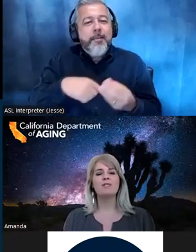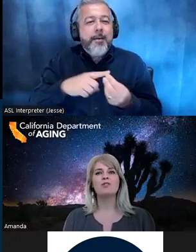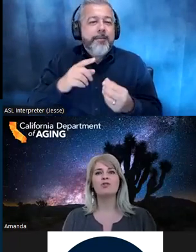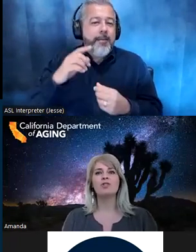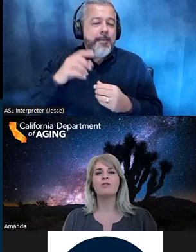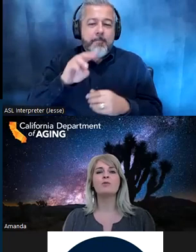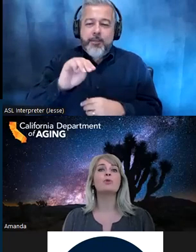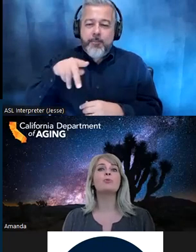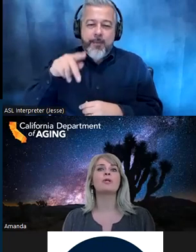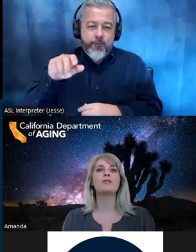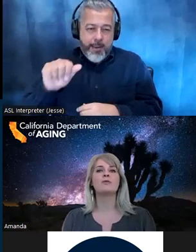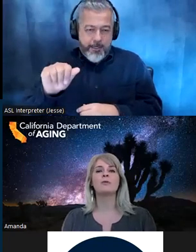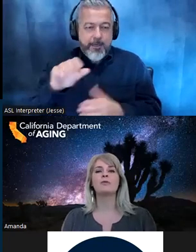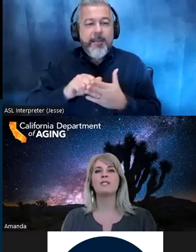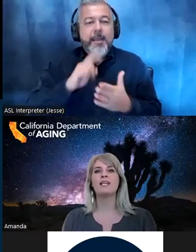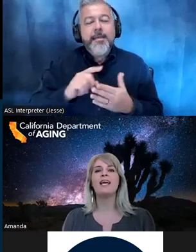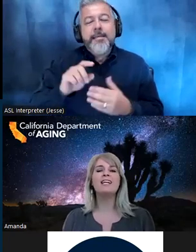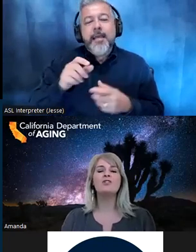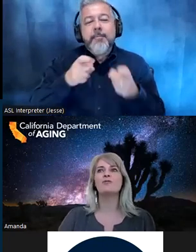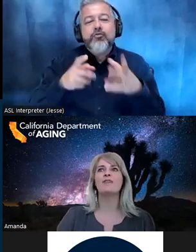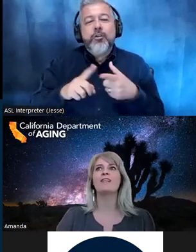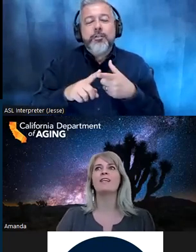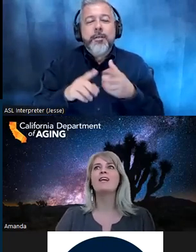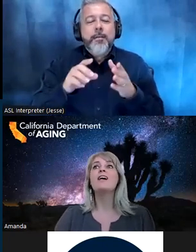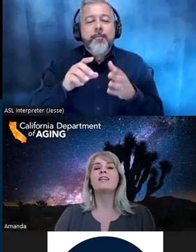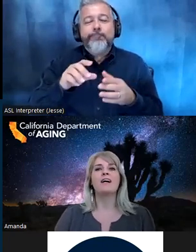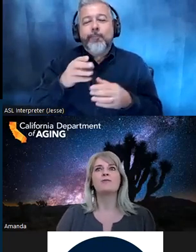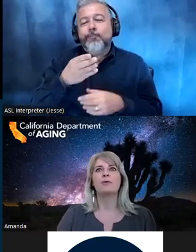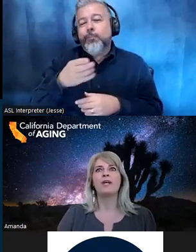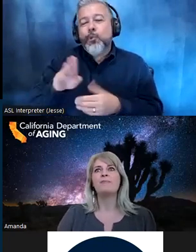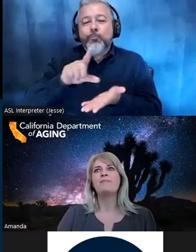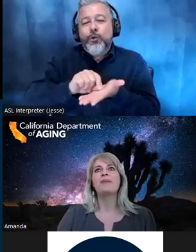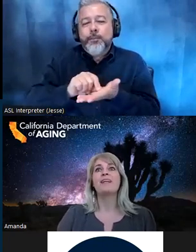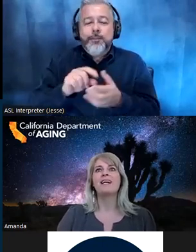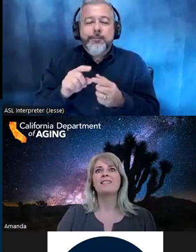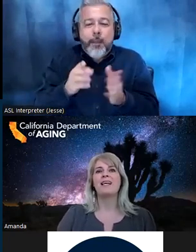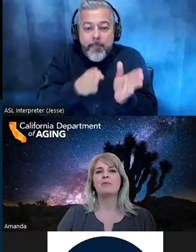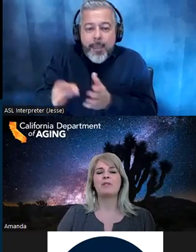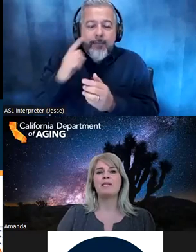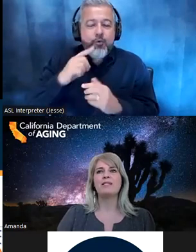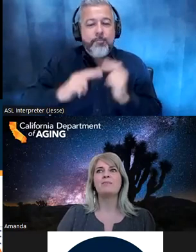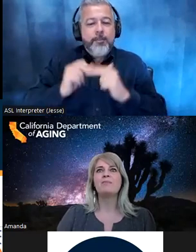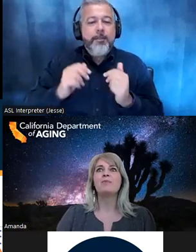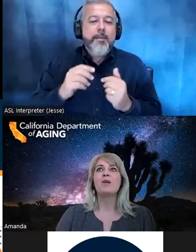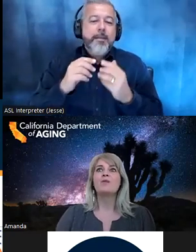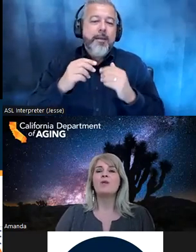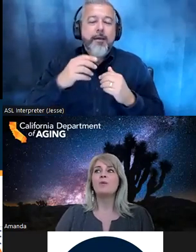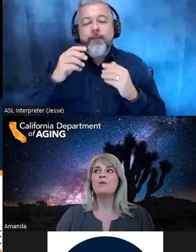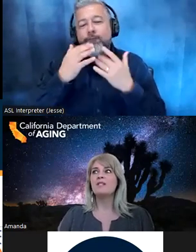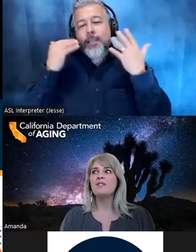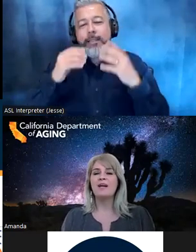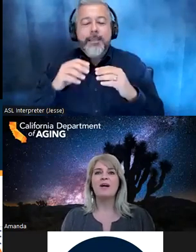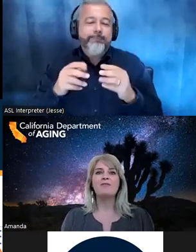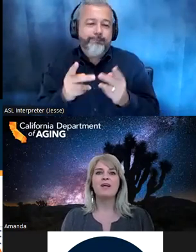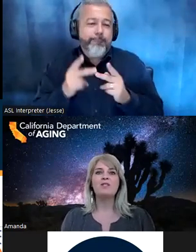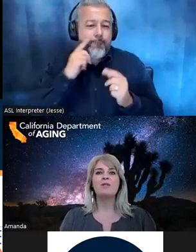the administration's blueprint for building an age-friendly California. Next slide, please. So